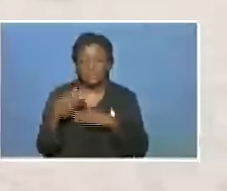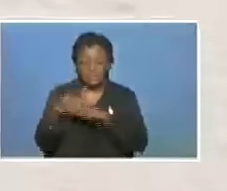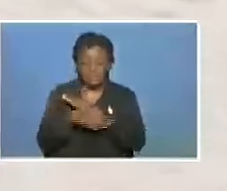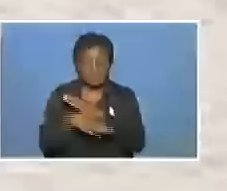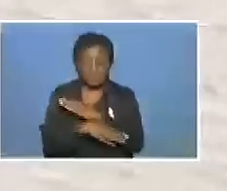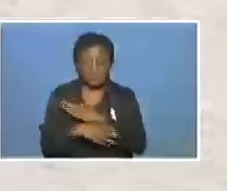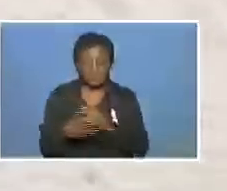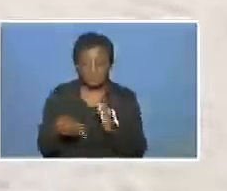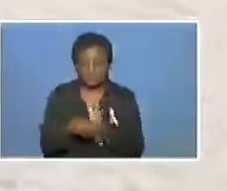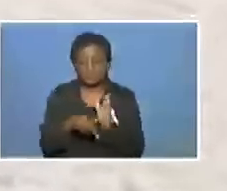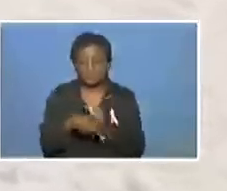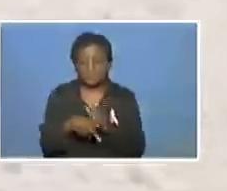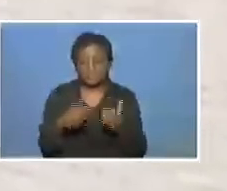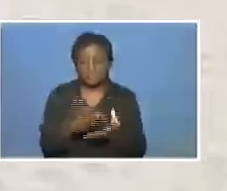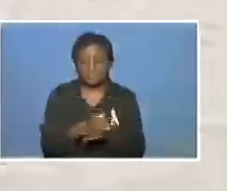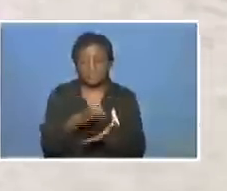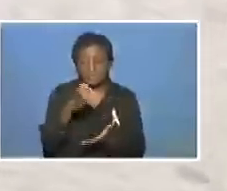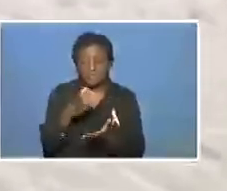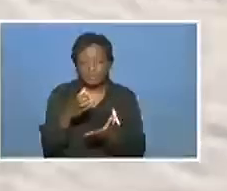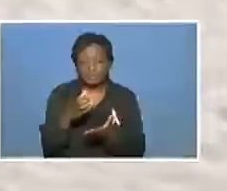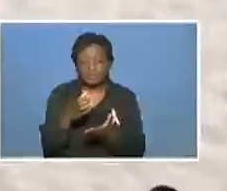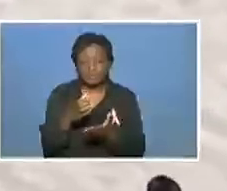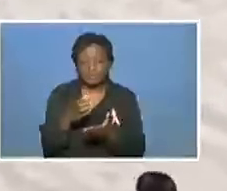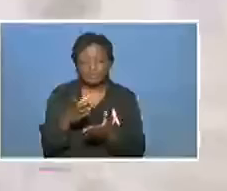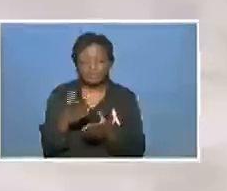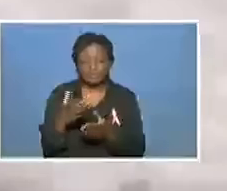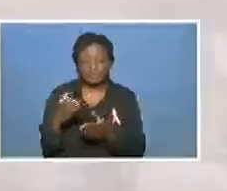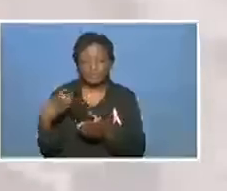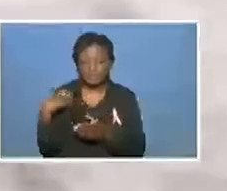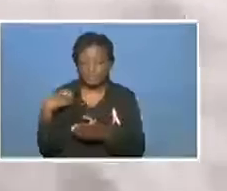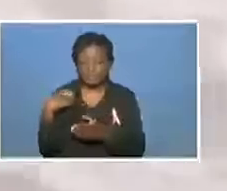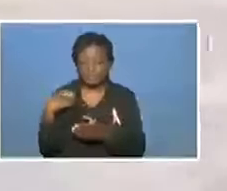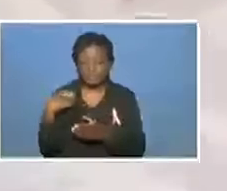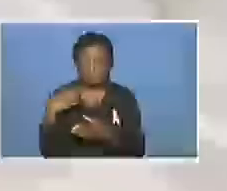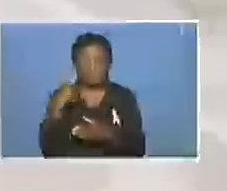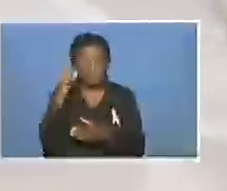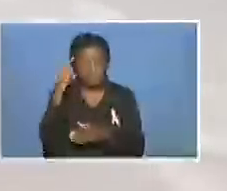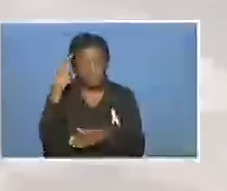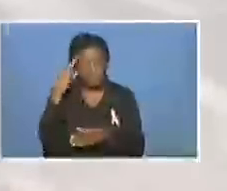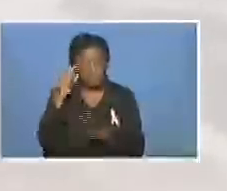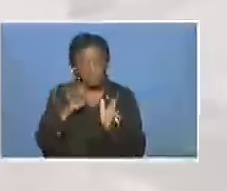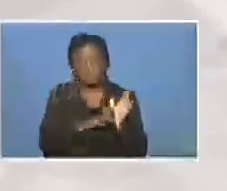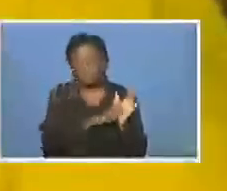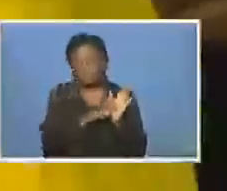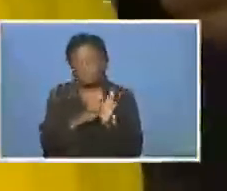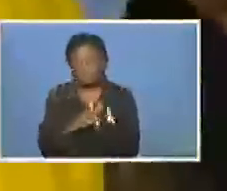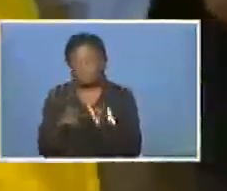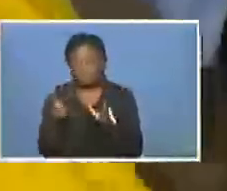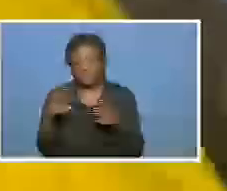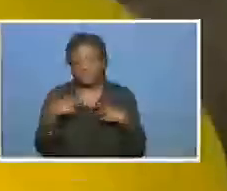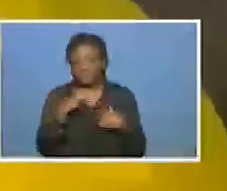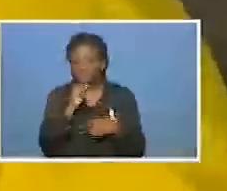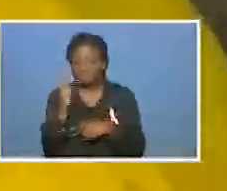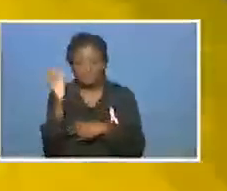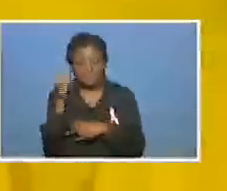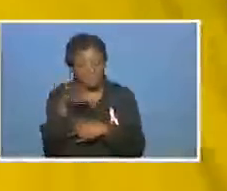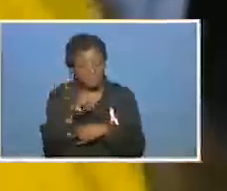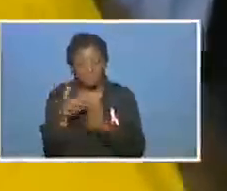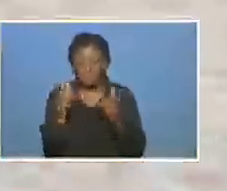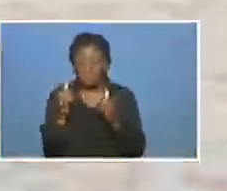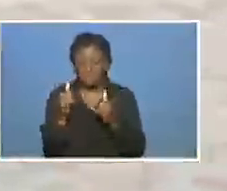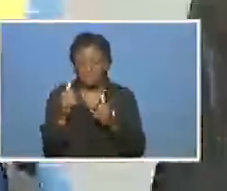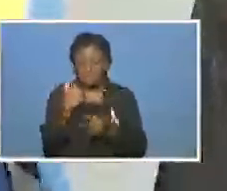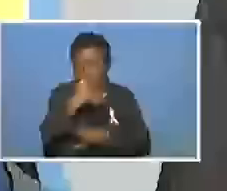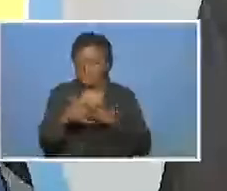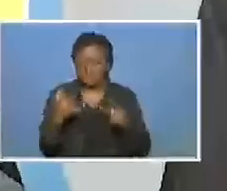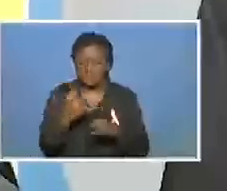Cup. Our ladies and Coach Daria Adley looking forward to the exposure, having not ever played an international match on home